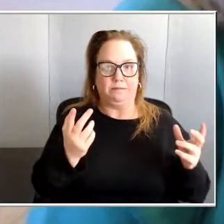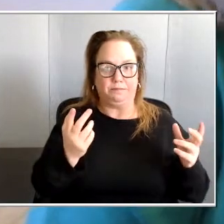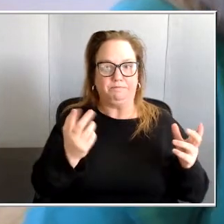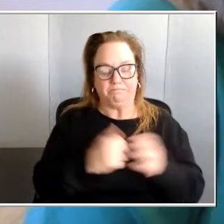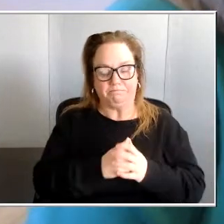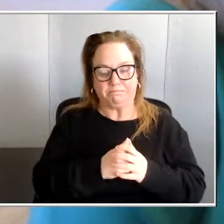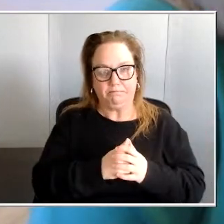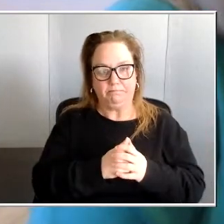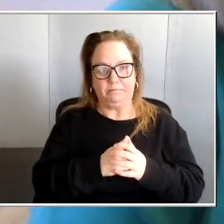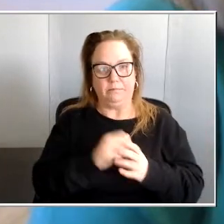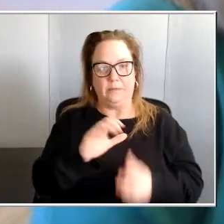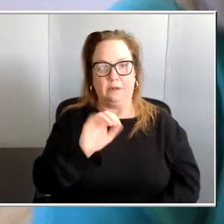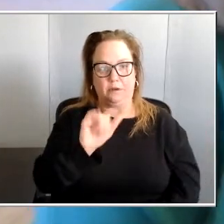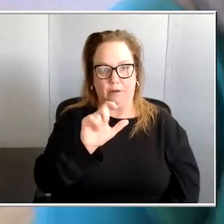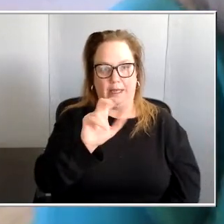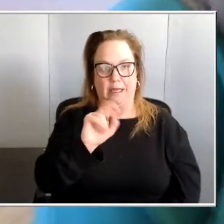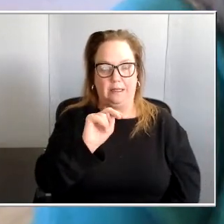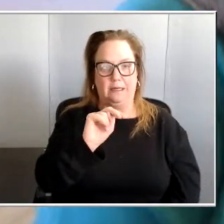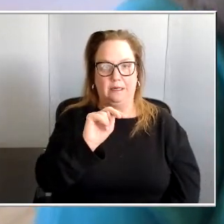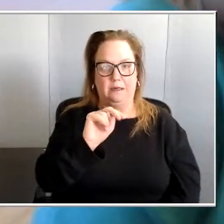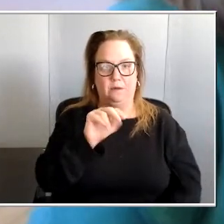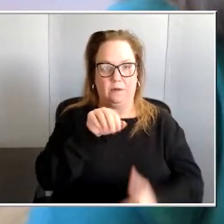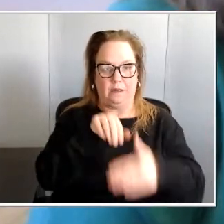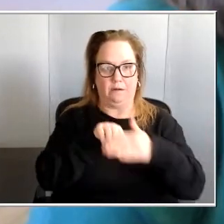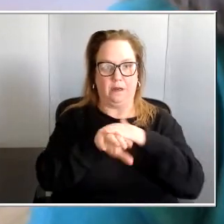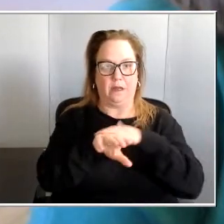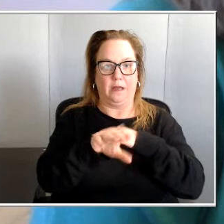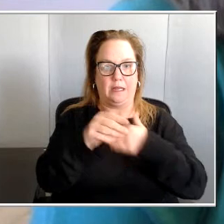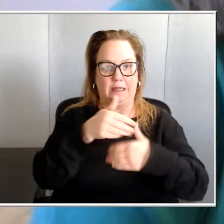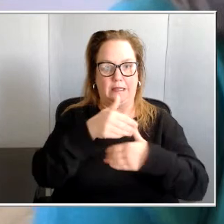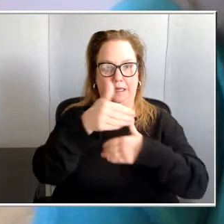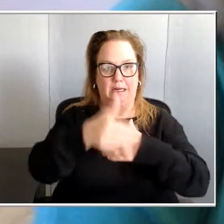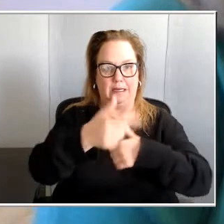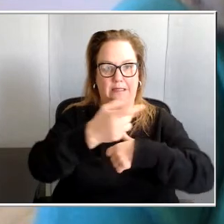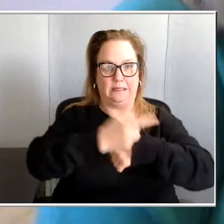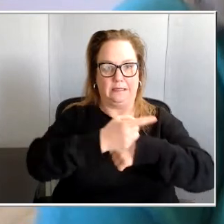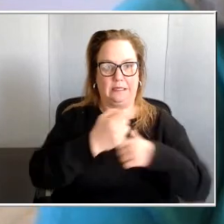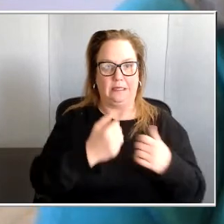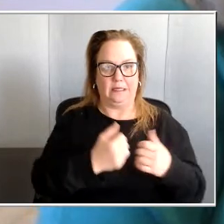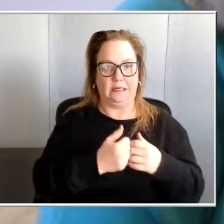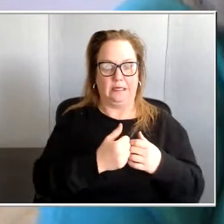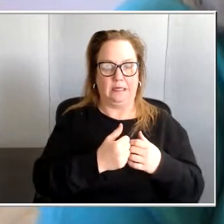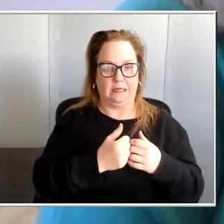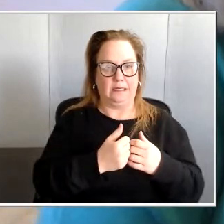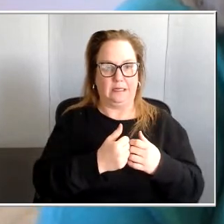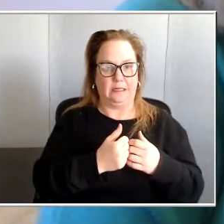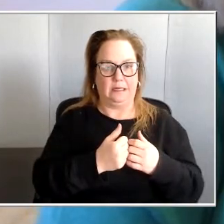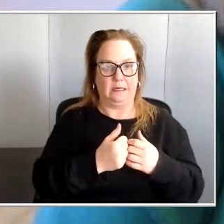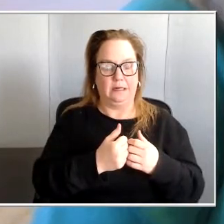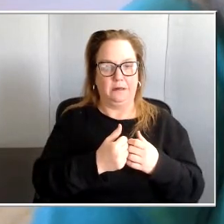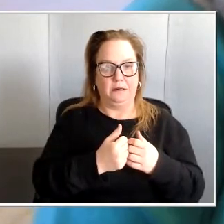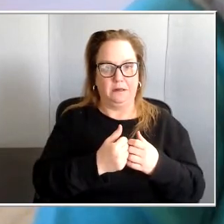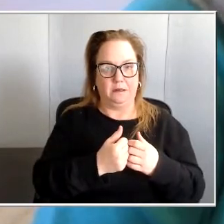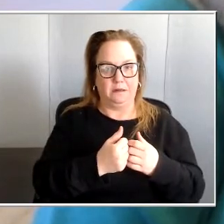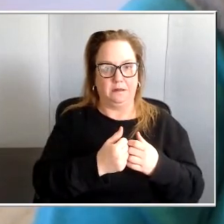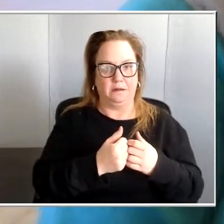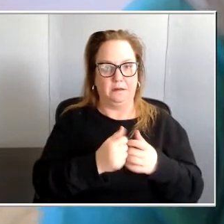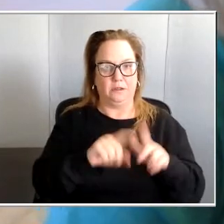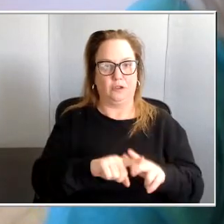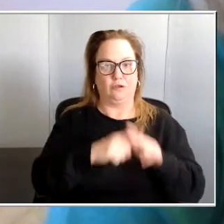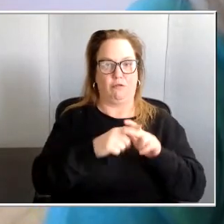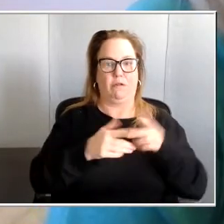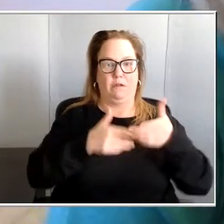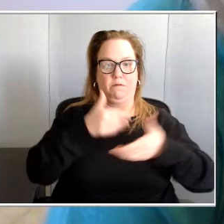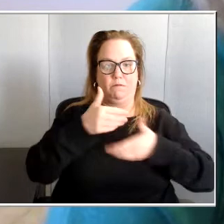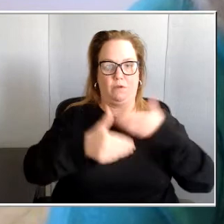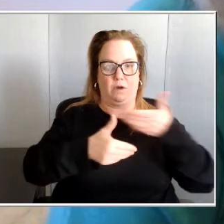through Caitlin, we were able to get in the next day, I think, and we were able to start the process and